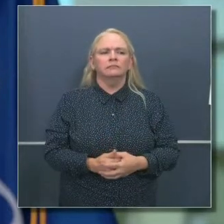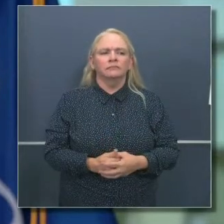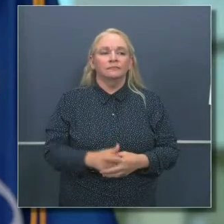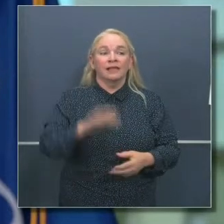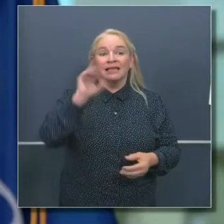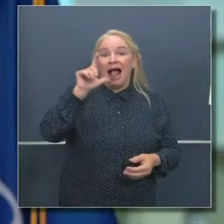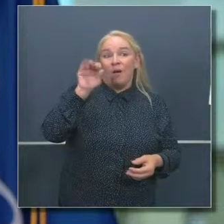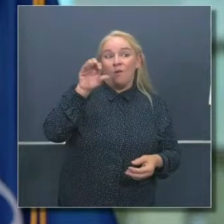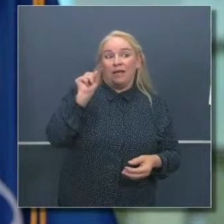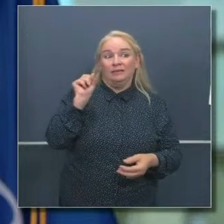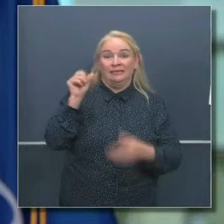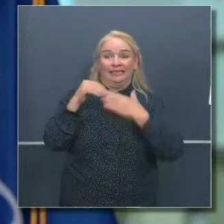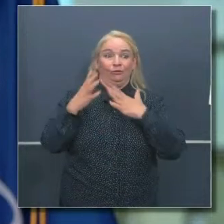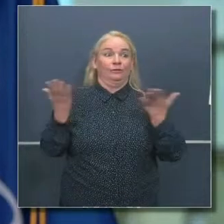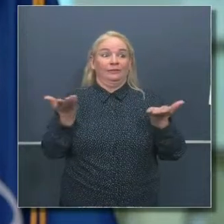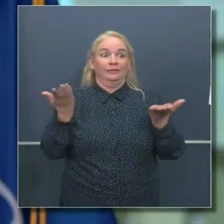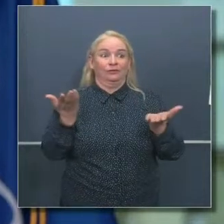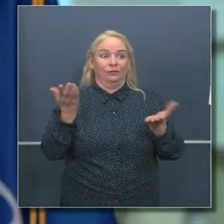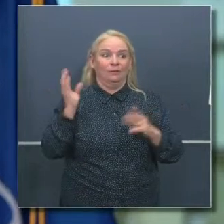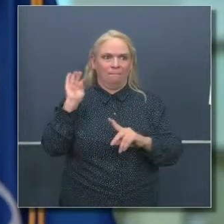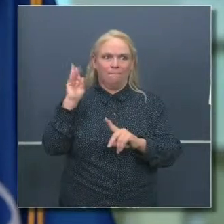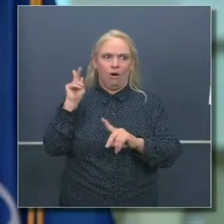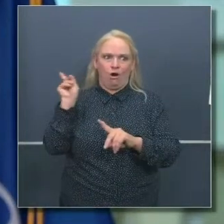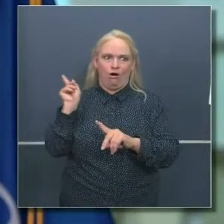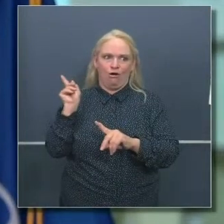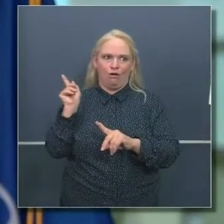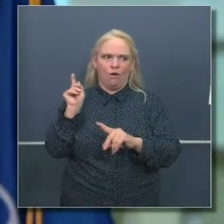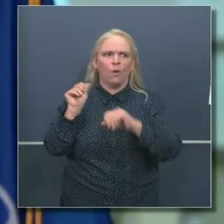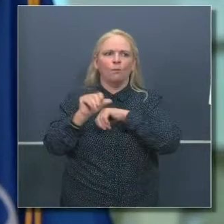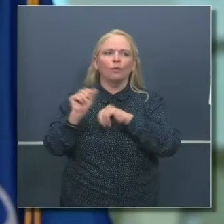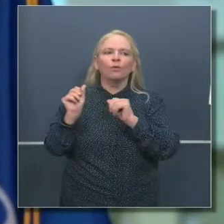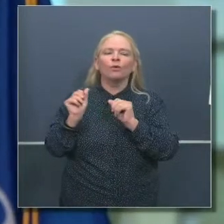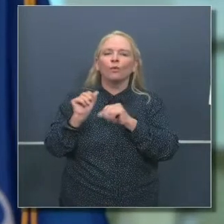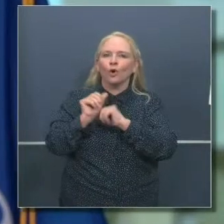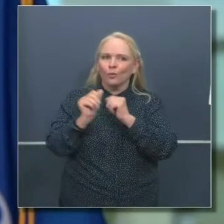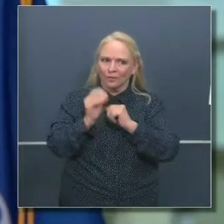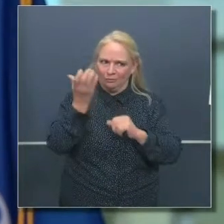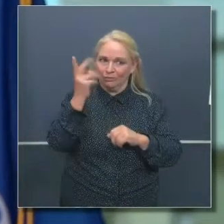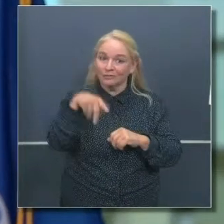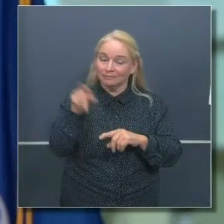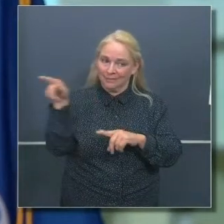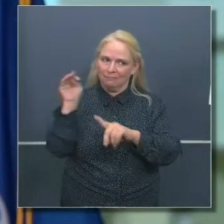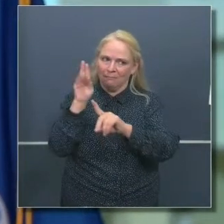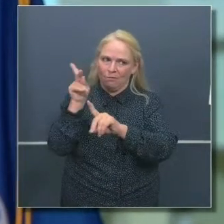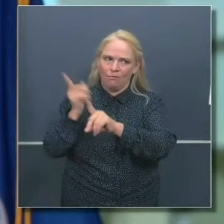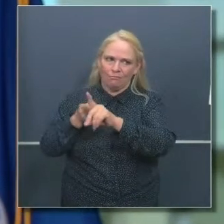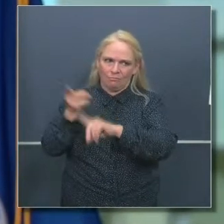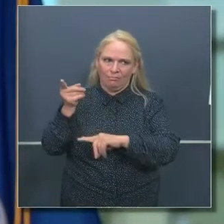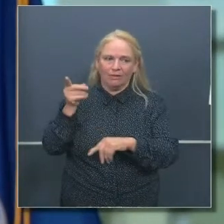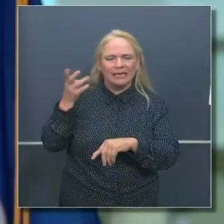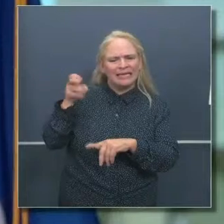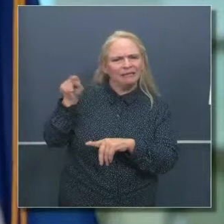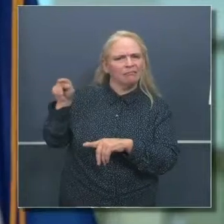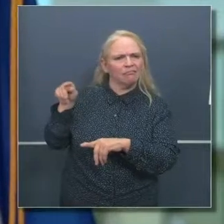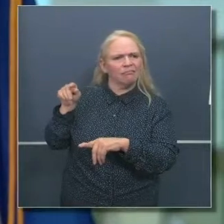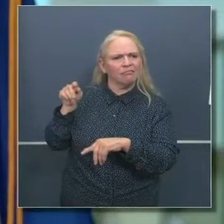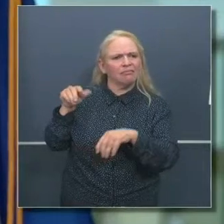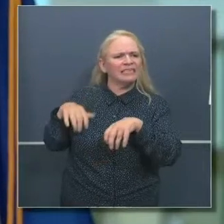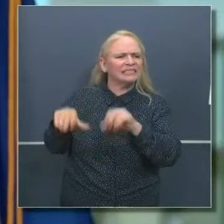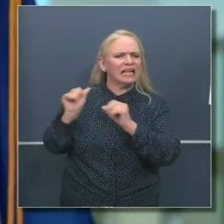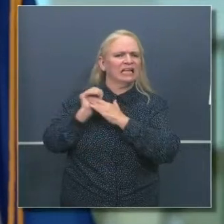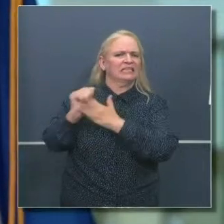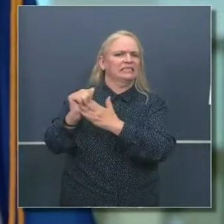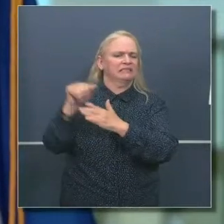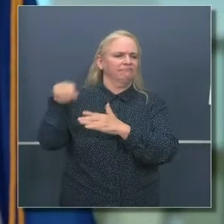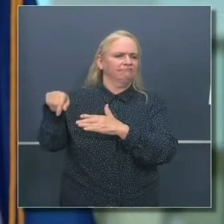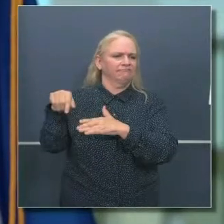Emergency Services here, that works with the CHP hand in glove, is leading our strike force efforts, and maybe you could